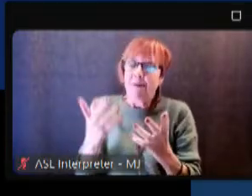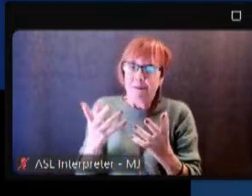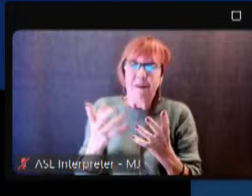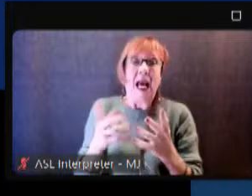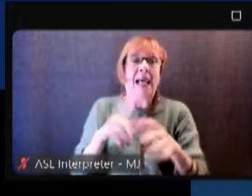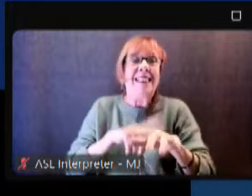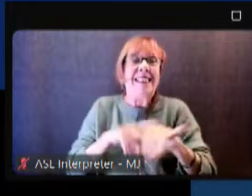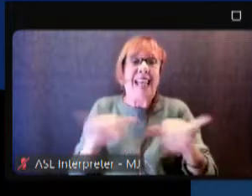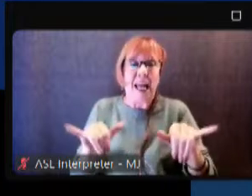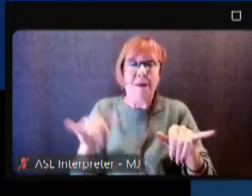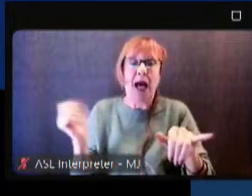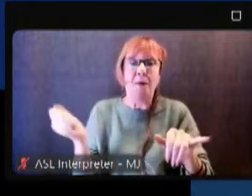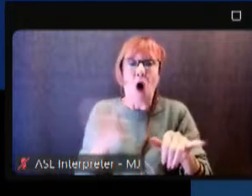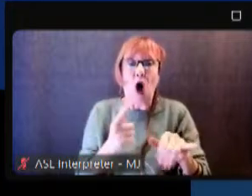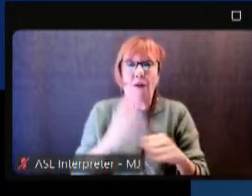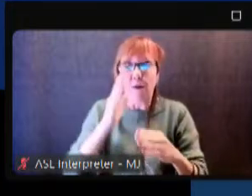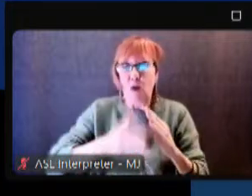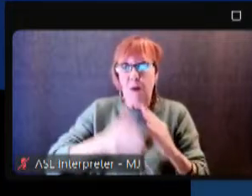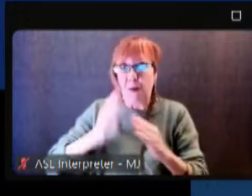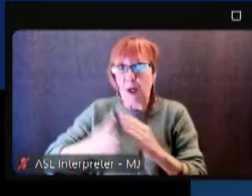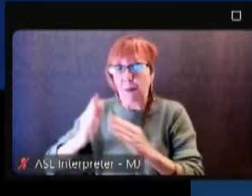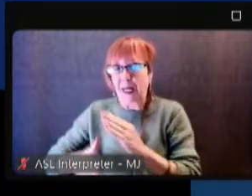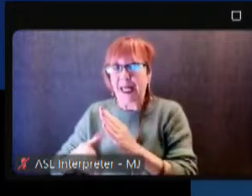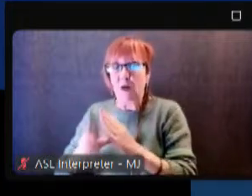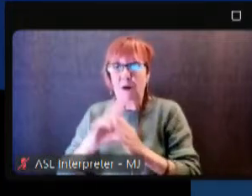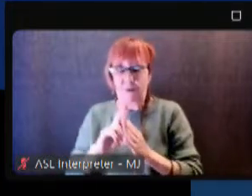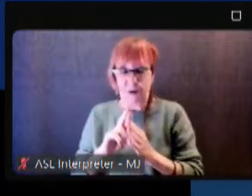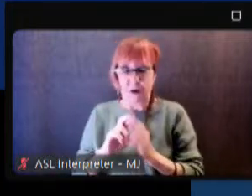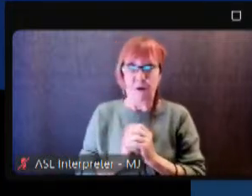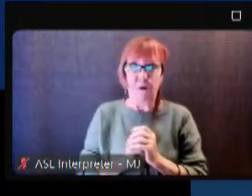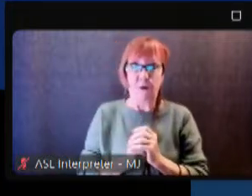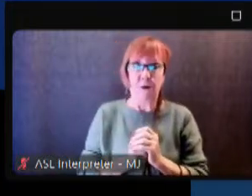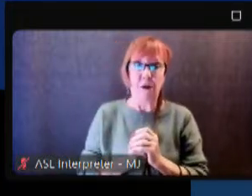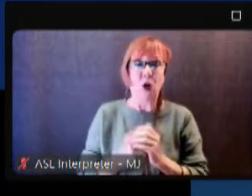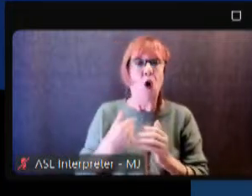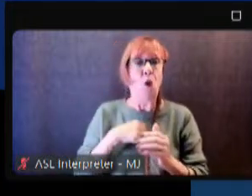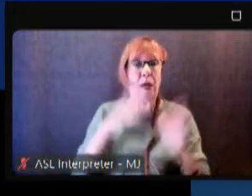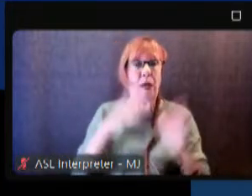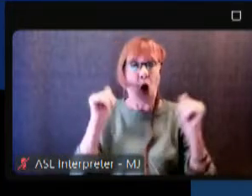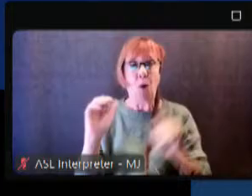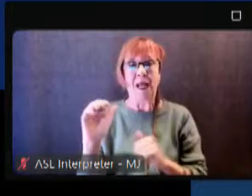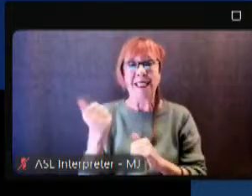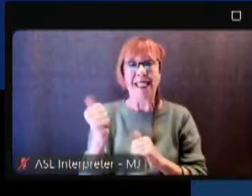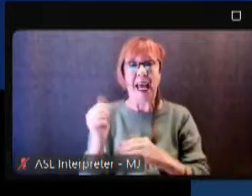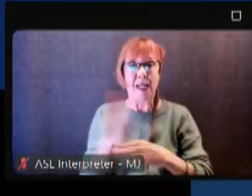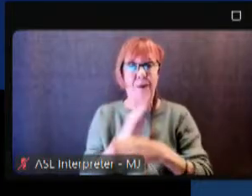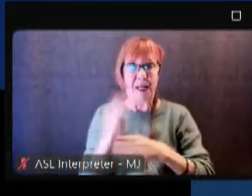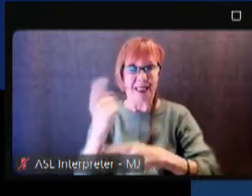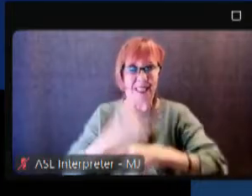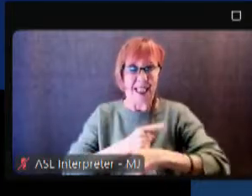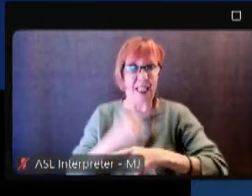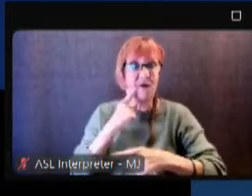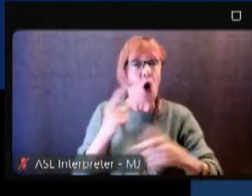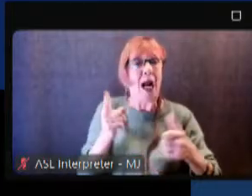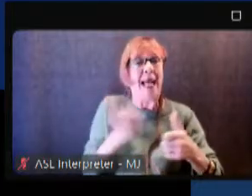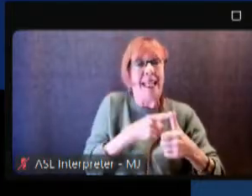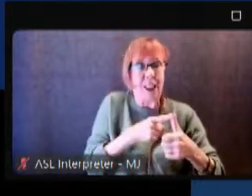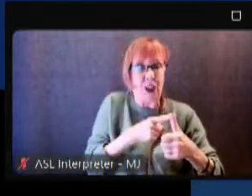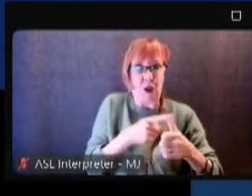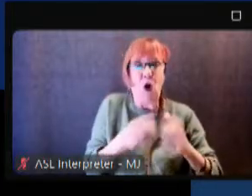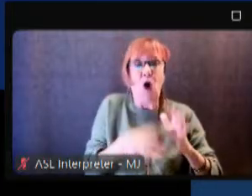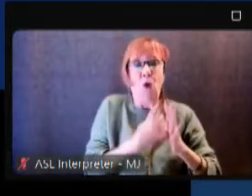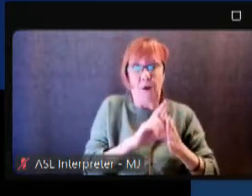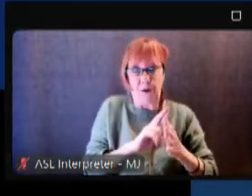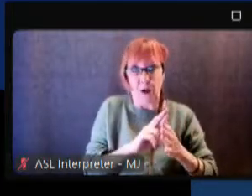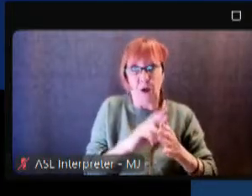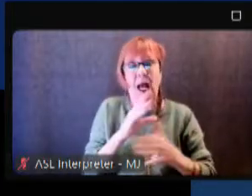expediting the reviews. Rebuild projects will be reviewed in 10 business days for the initial review and 5 business days for